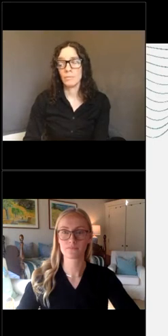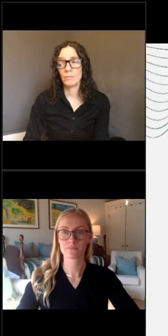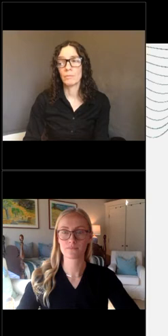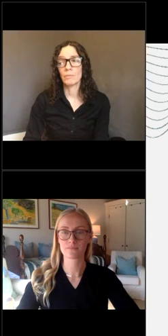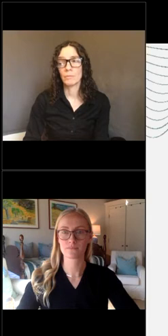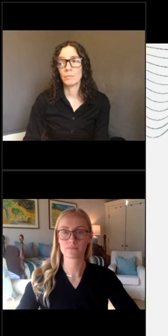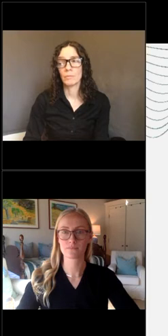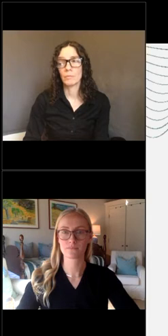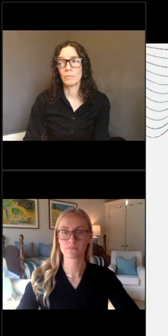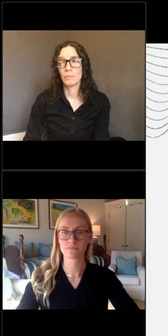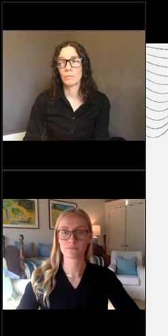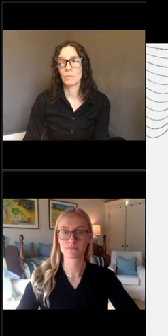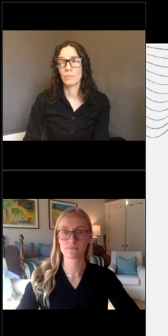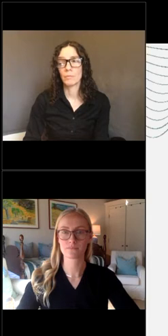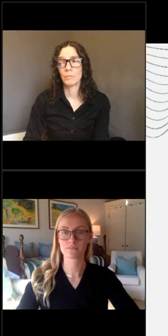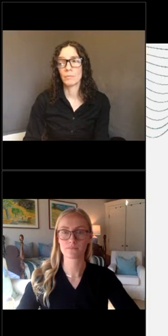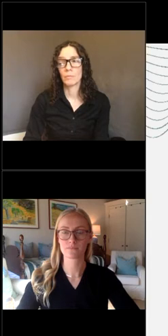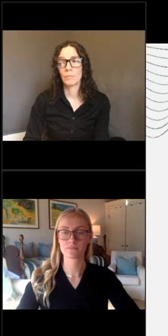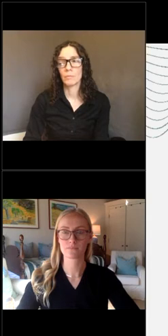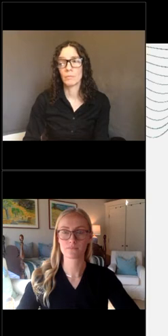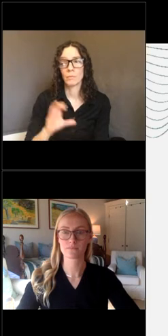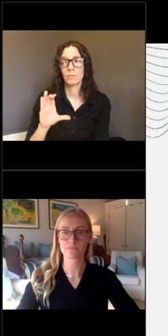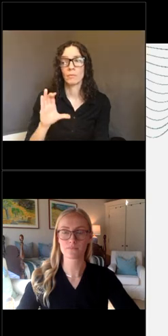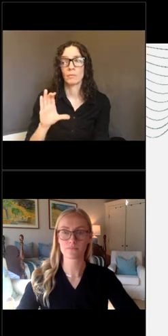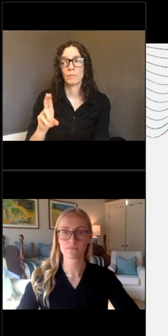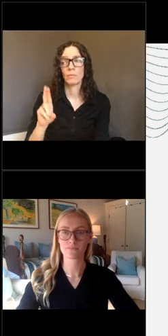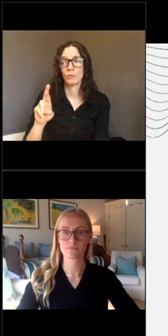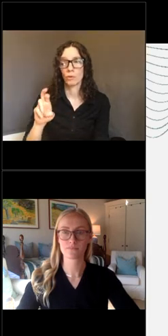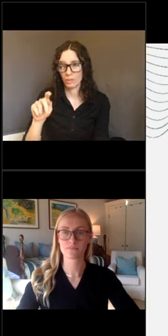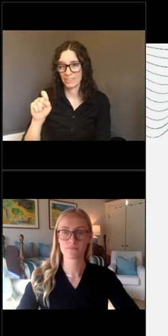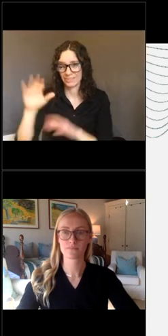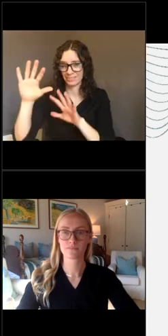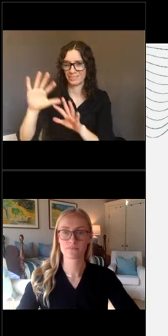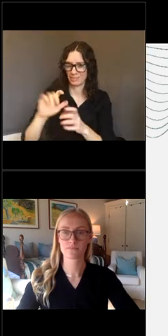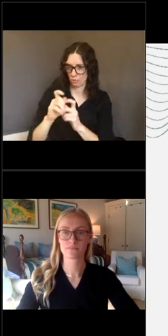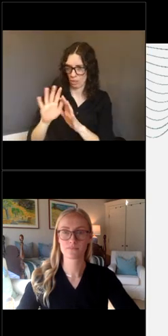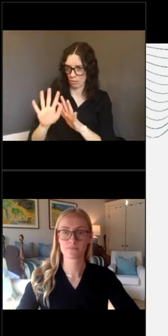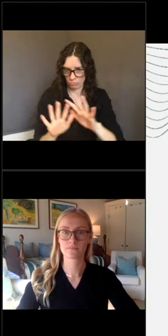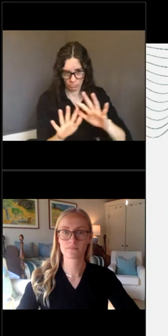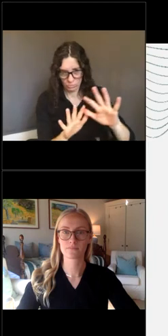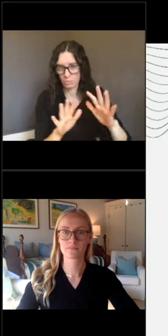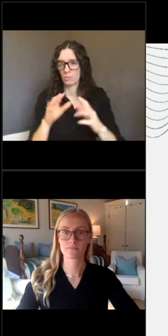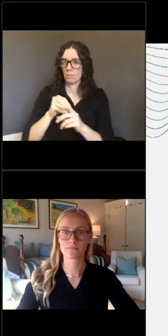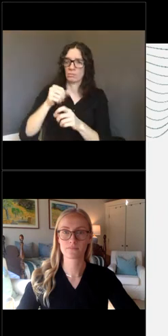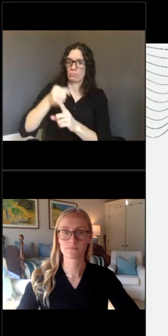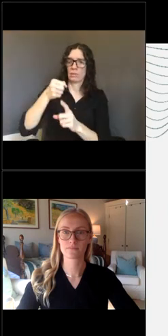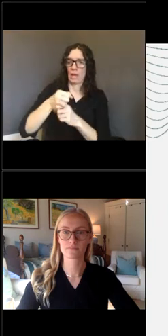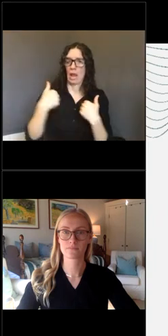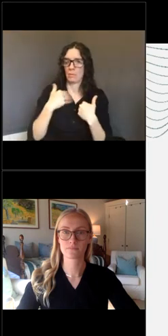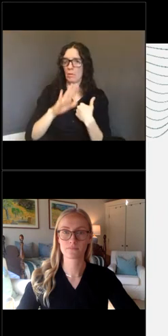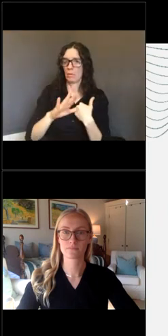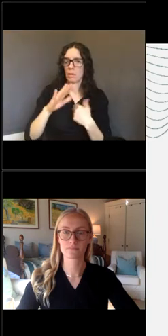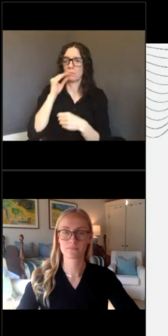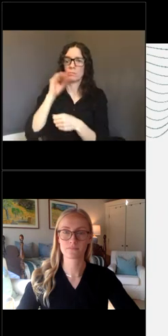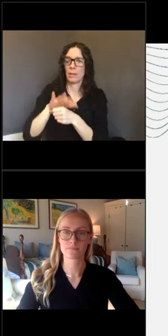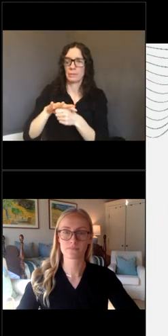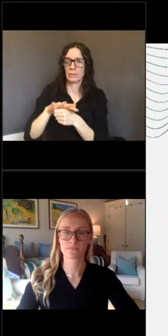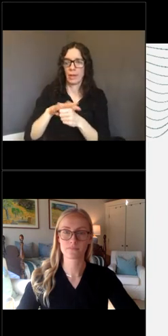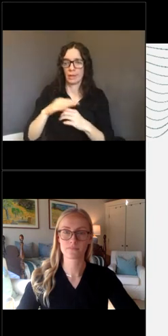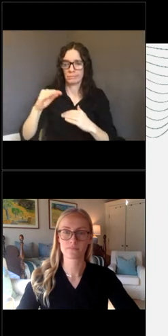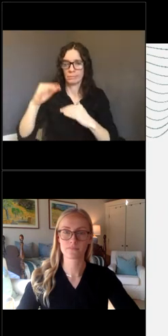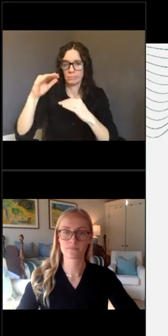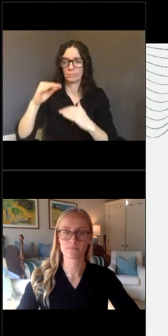And then the knowledge gap. And depending on which literature you look at, you've got